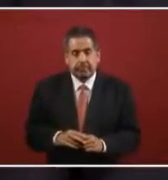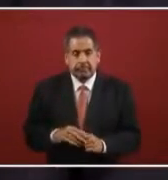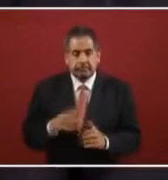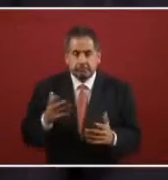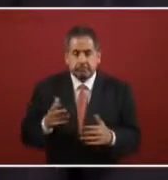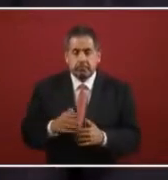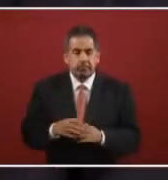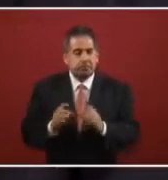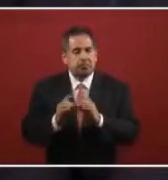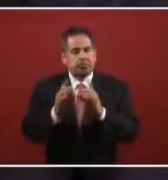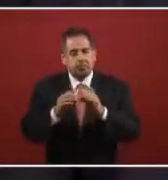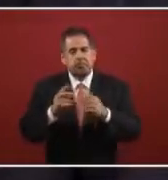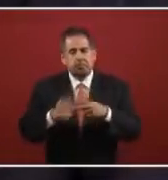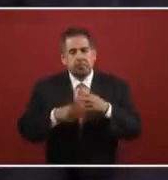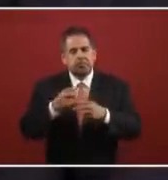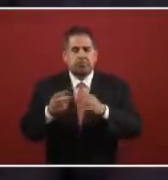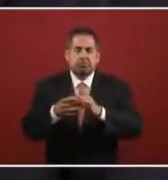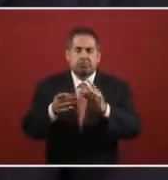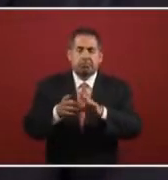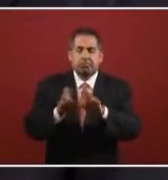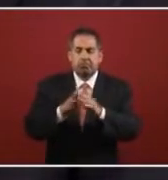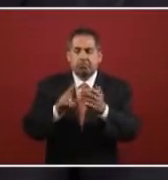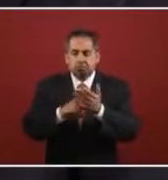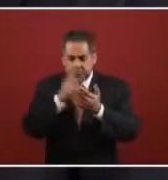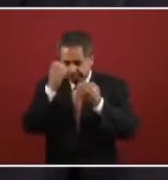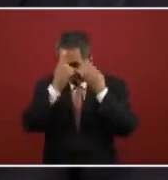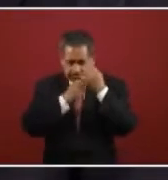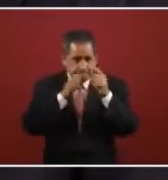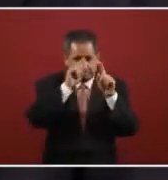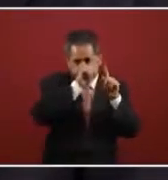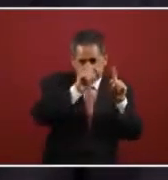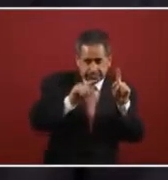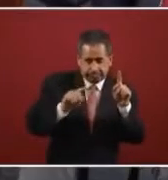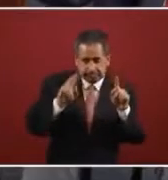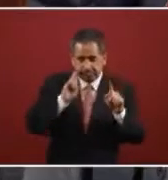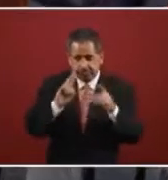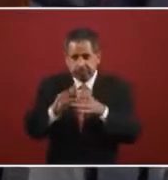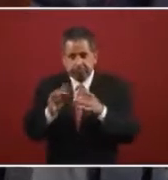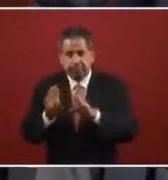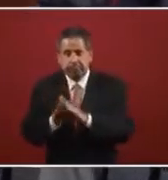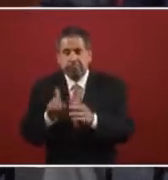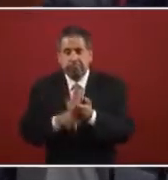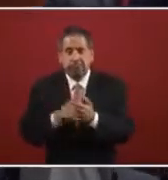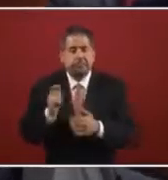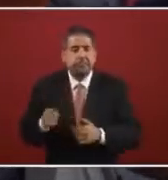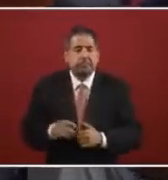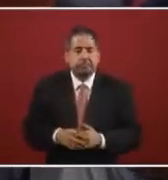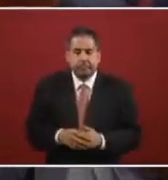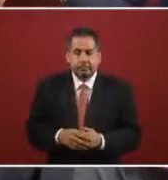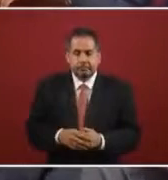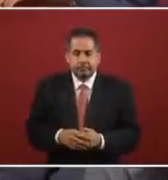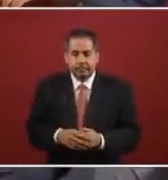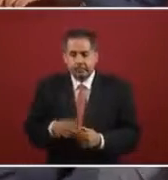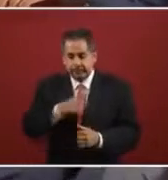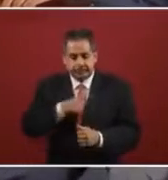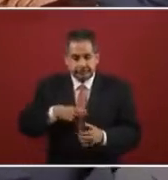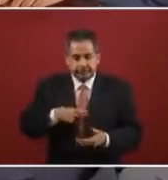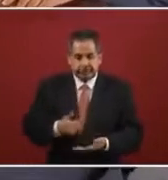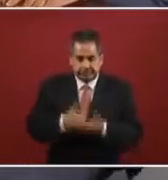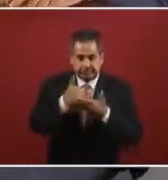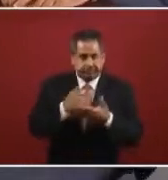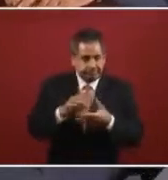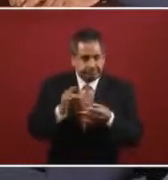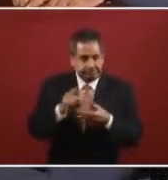Entonces, de repente vamos a So all of a sudden, hacer repasos, we're going to be making some porque todos tenemos que reviews ayudar. because